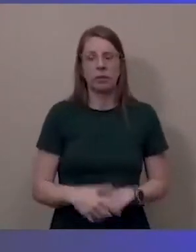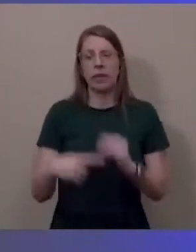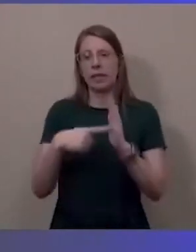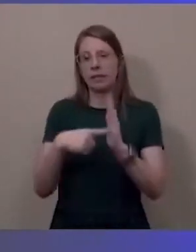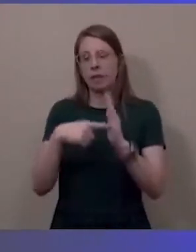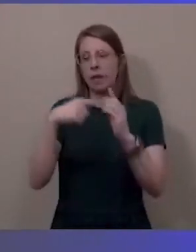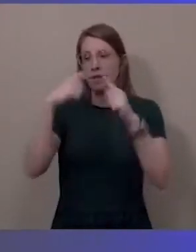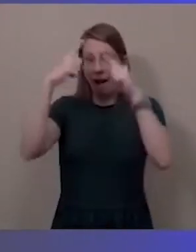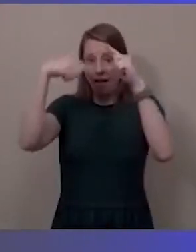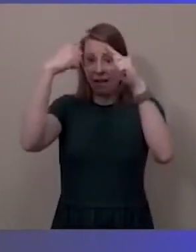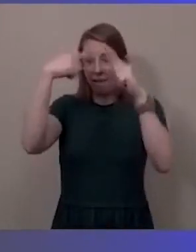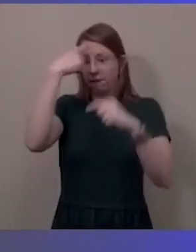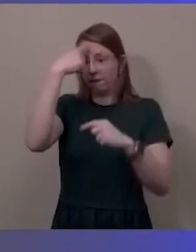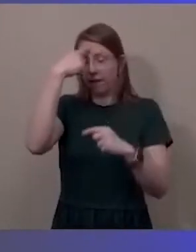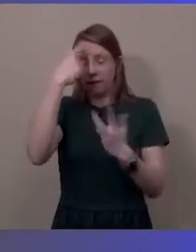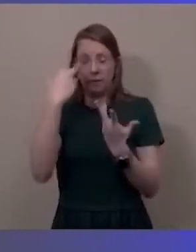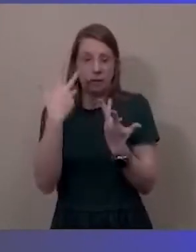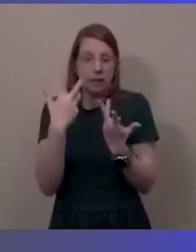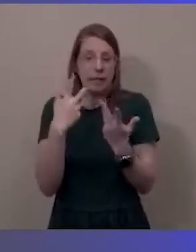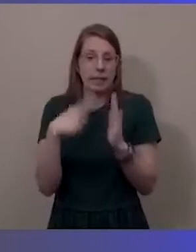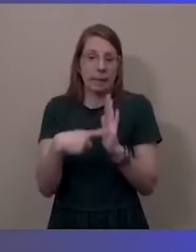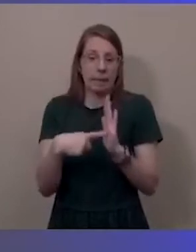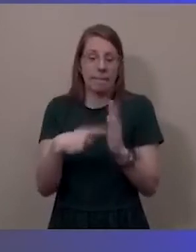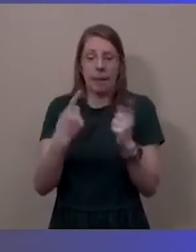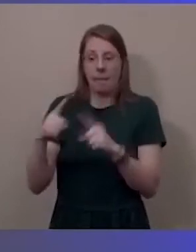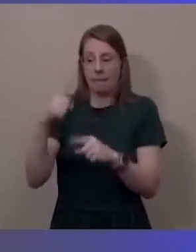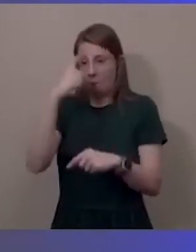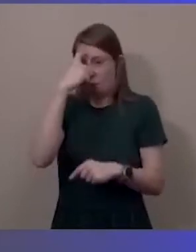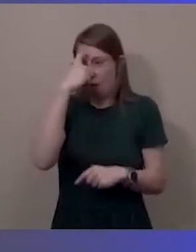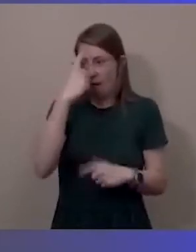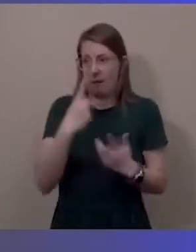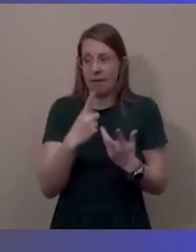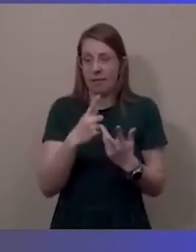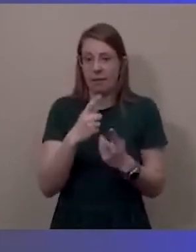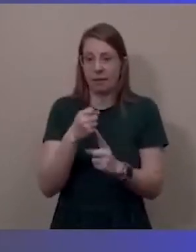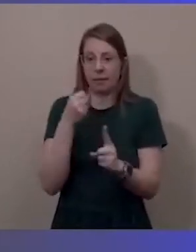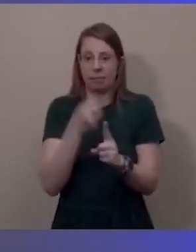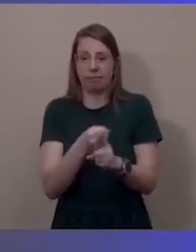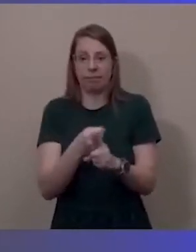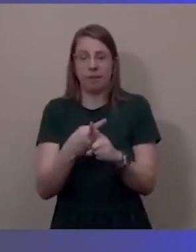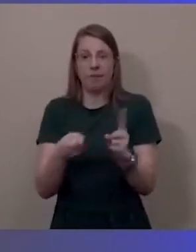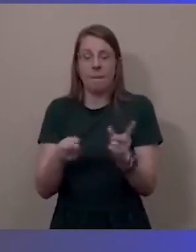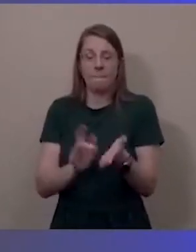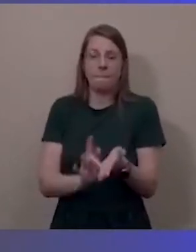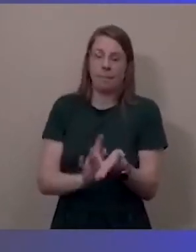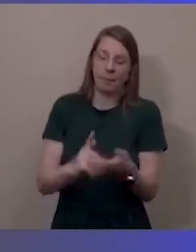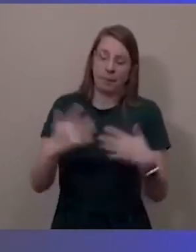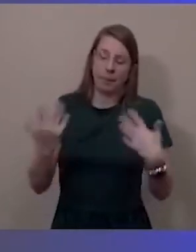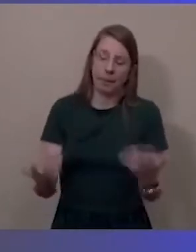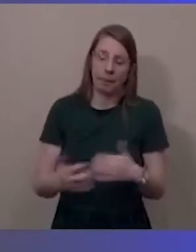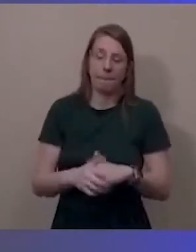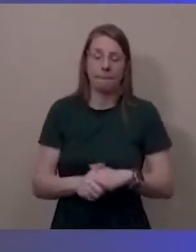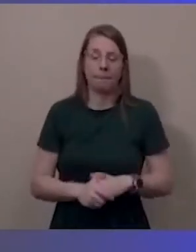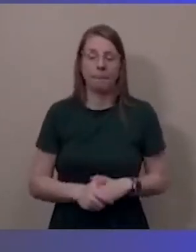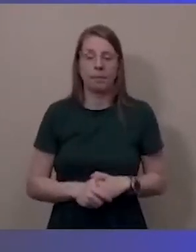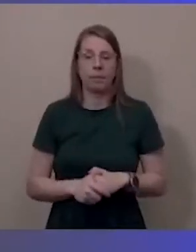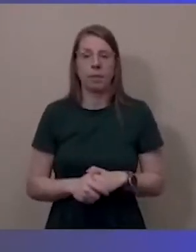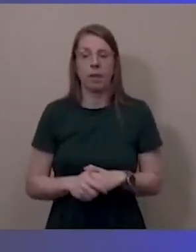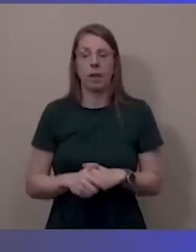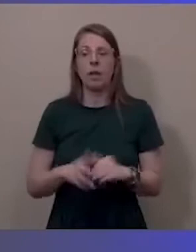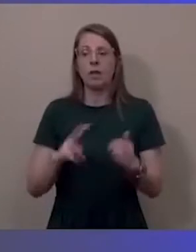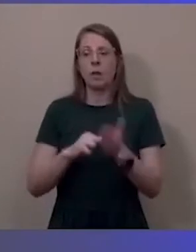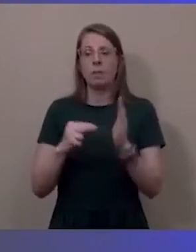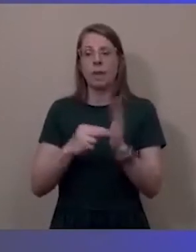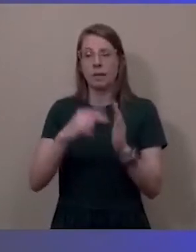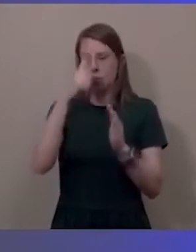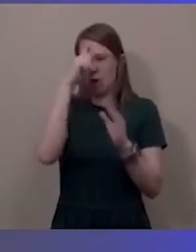cognitive symptoms. What's happening in the brain isn't impacted by those drugs. So we see, continued shrinkage of the